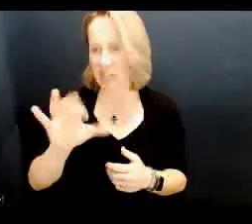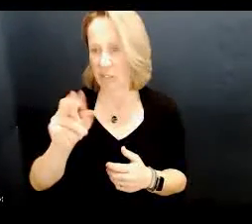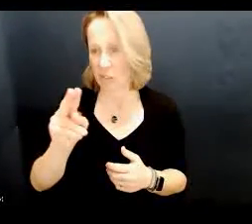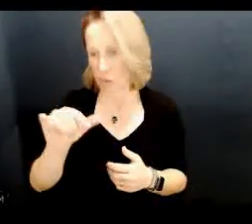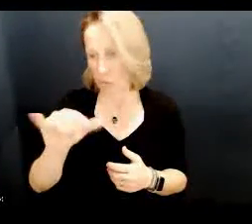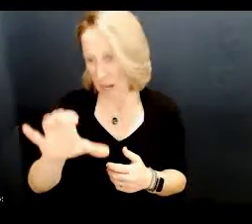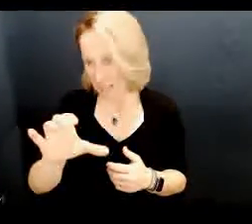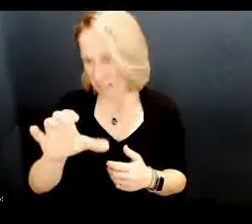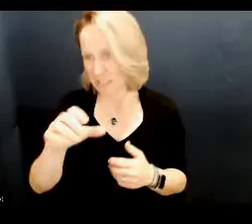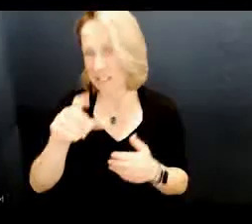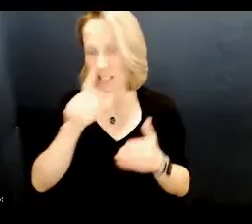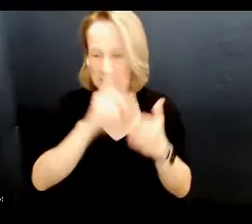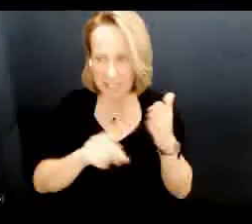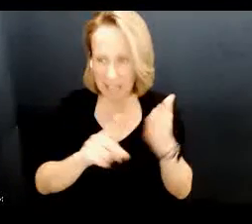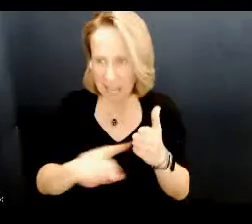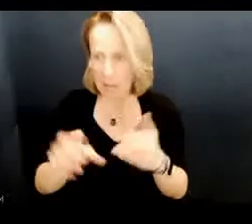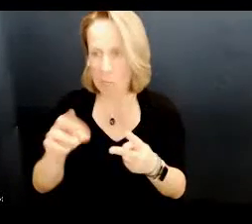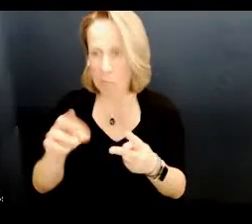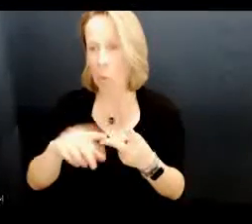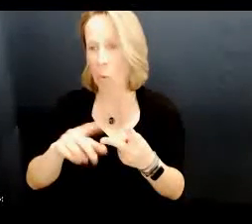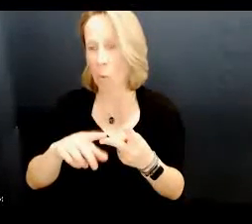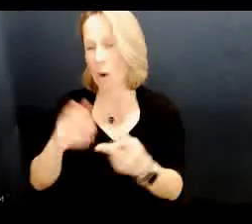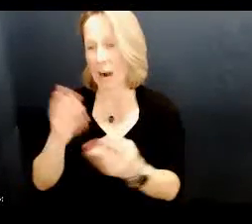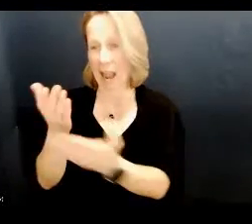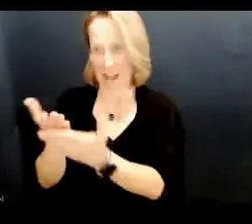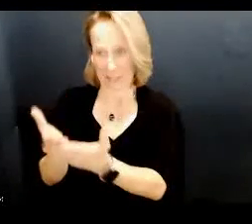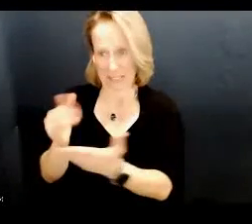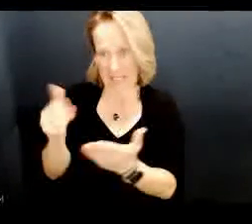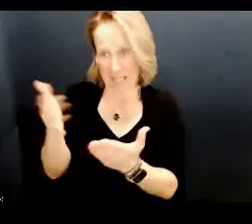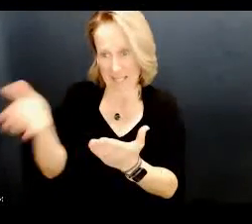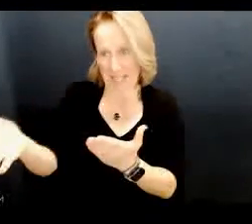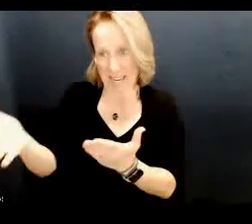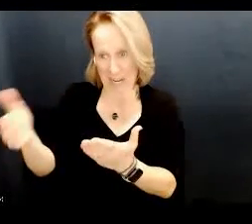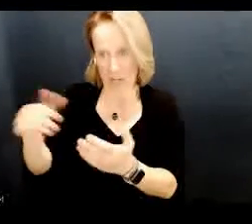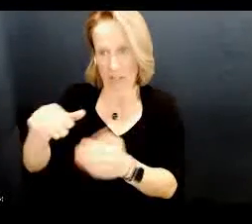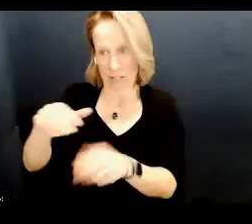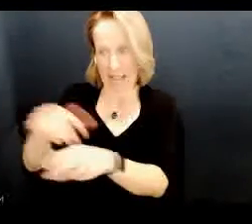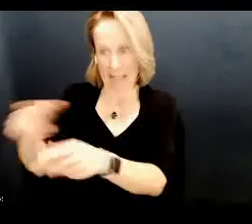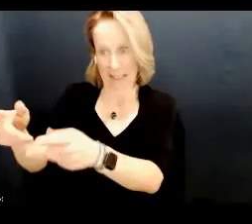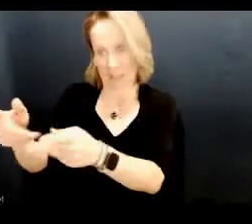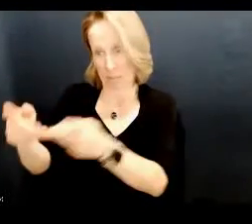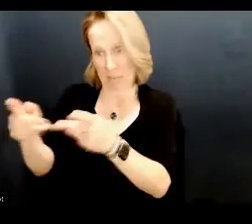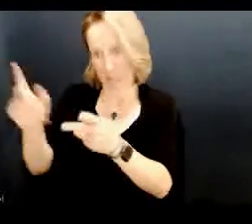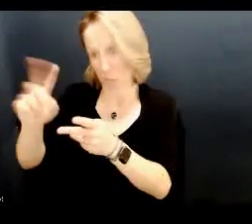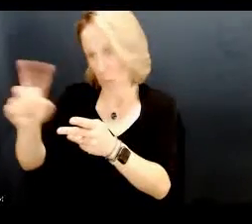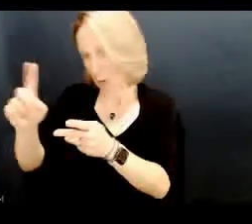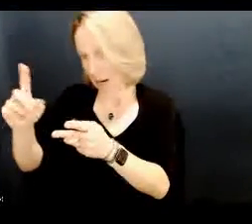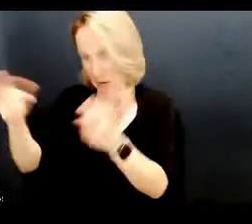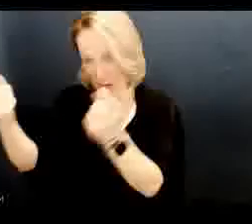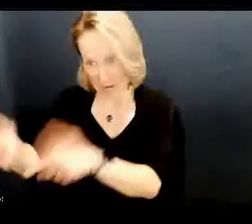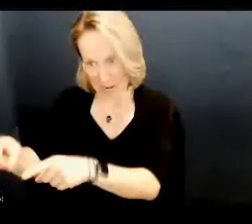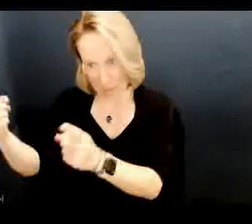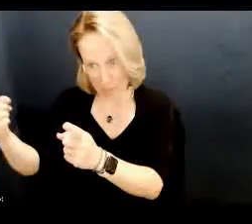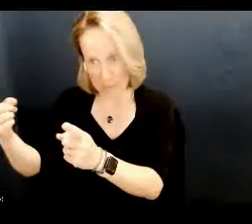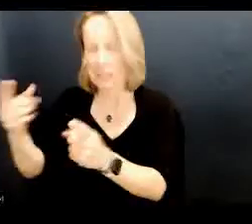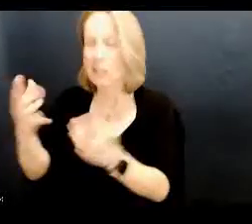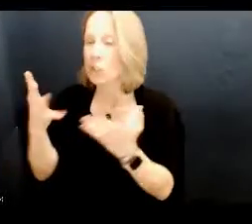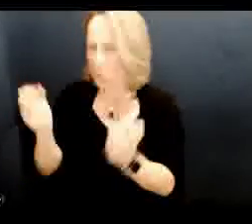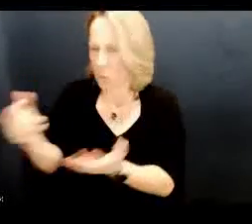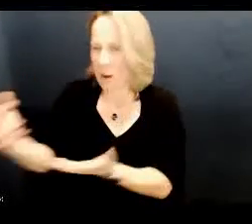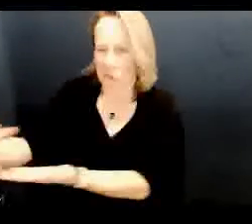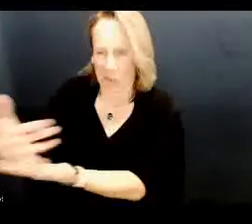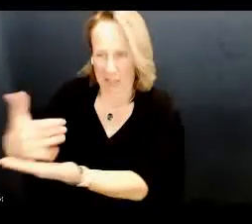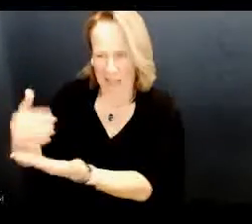scene, that absolutely we would want to collect right away, or even if you can do